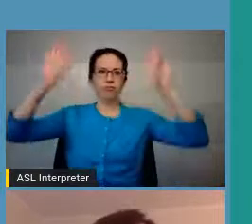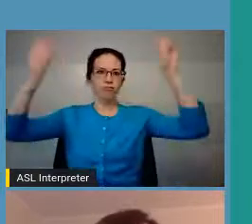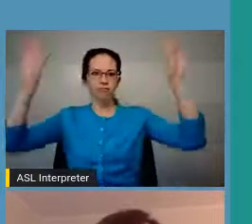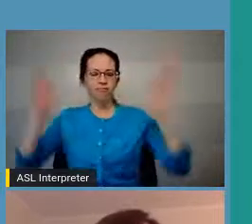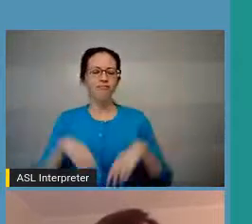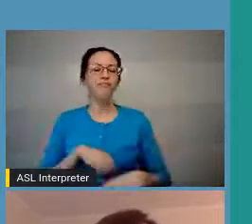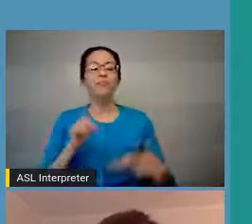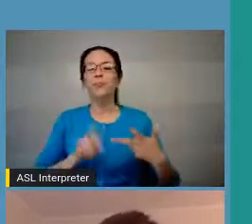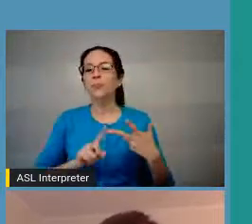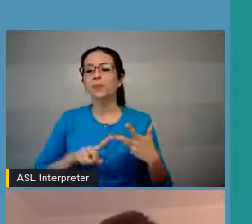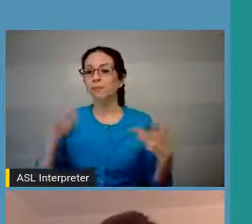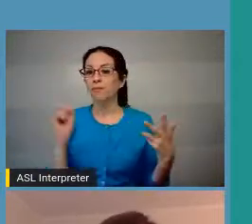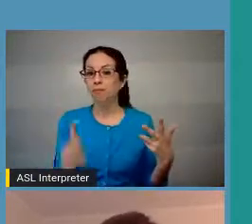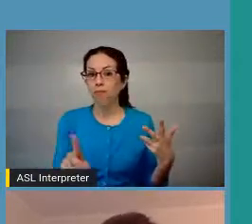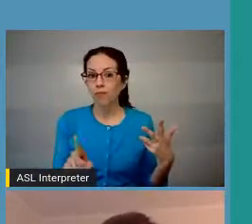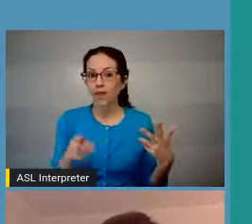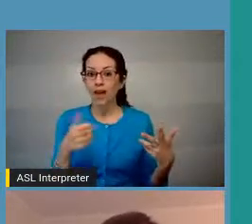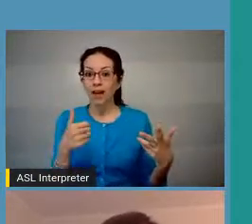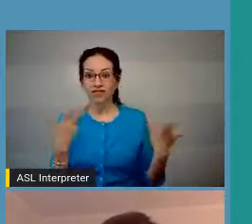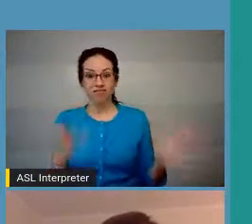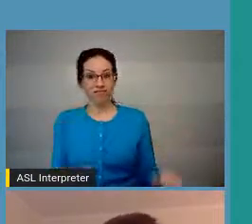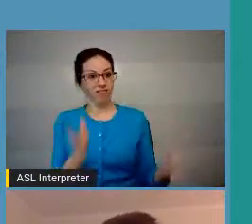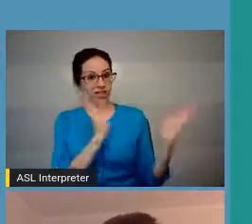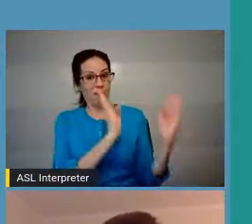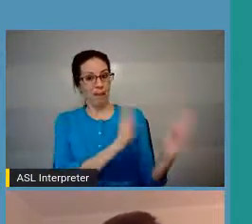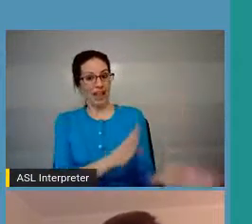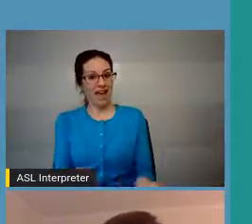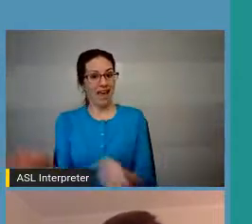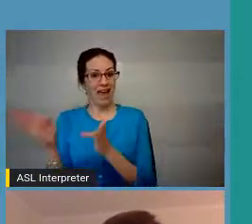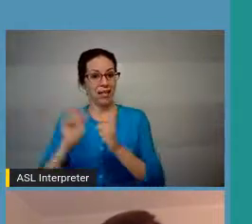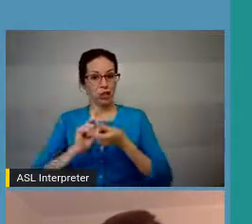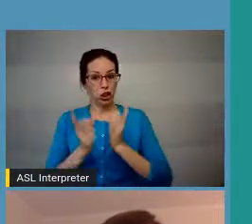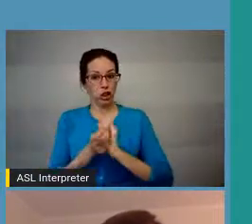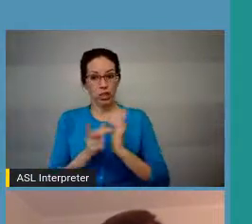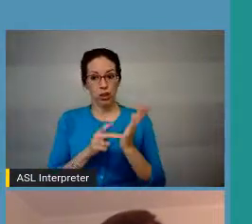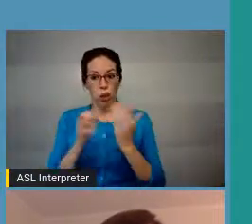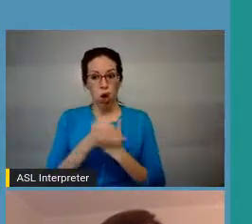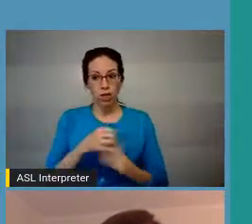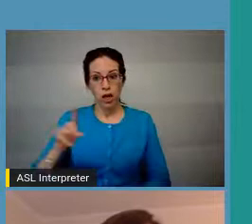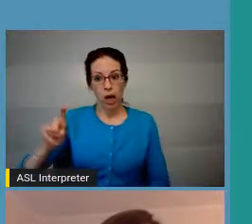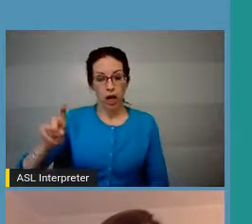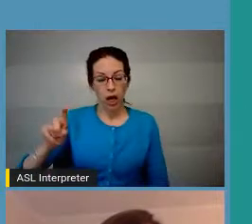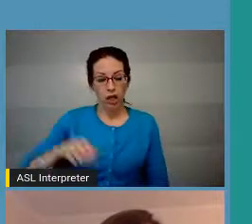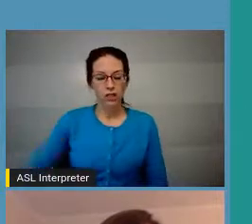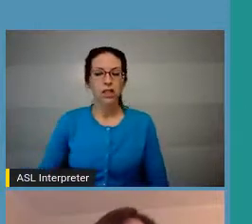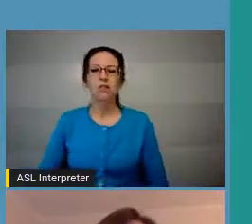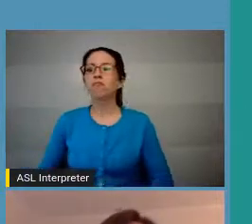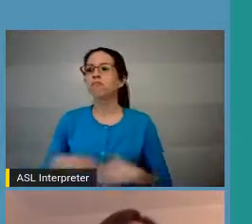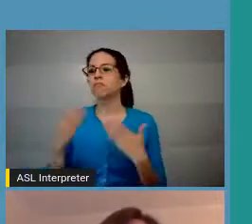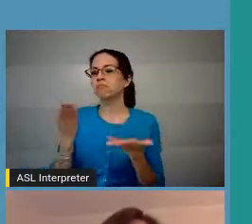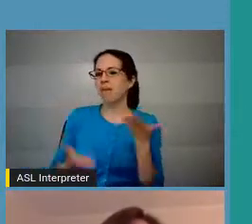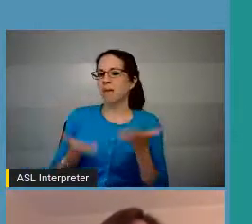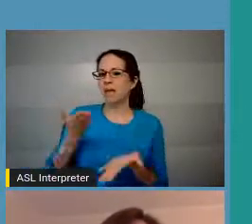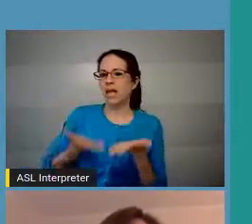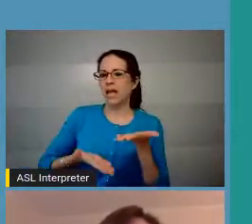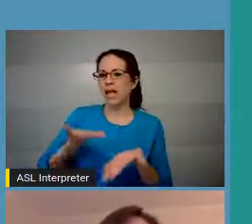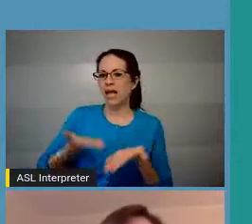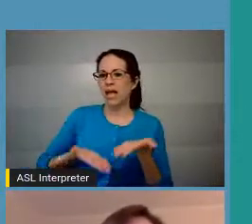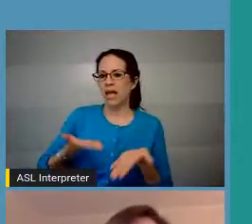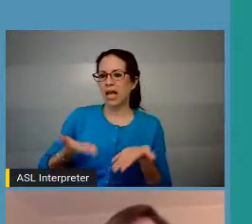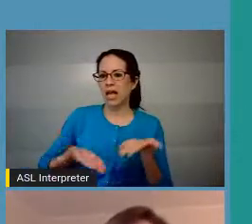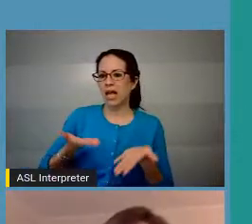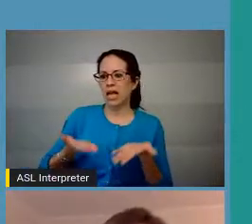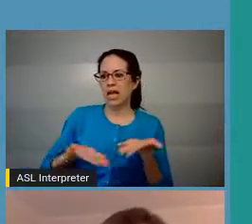ask if any of you have planned a digitization project before. And I'd ask if any of you have maybe